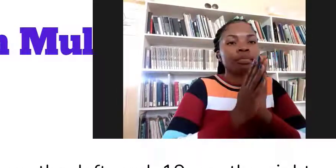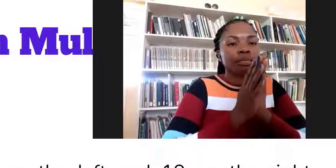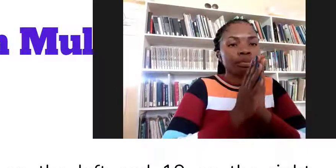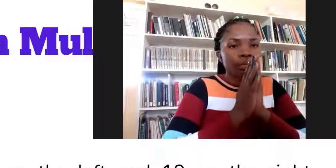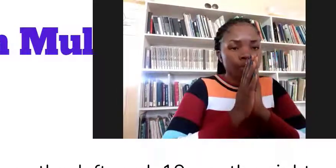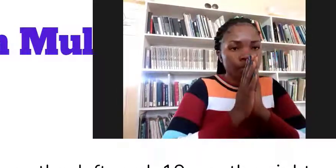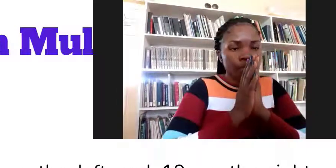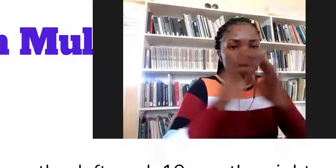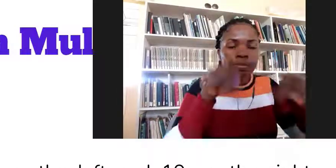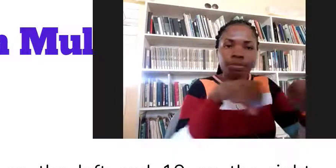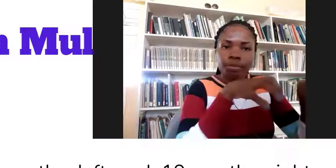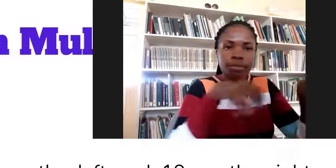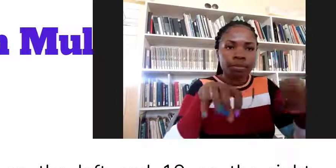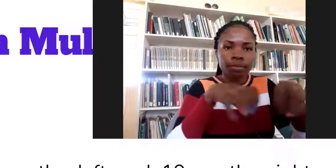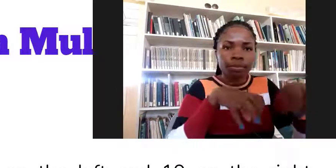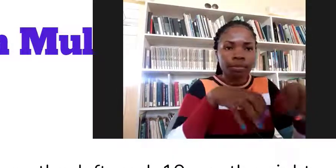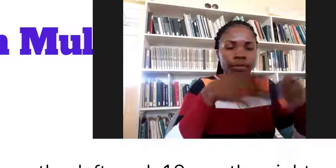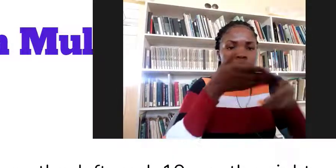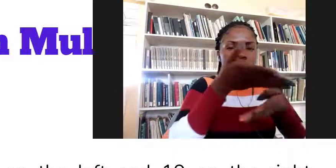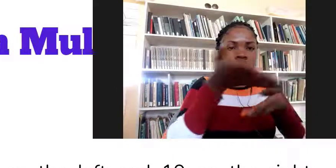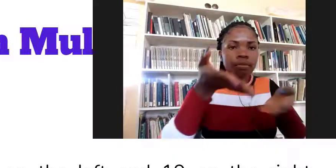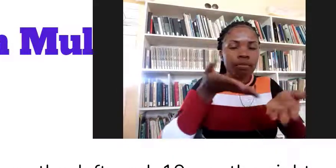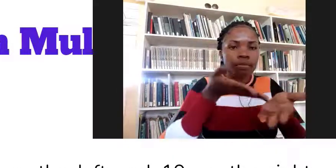To do this,